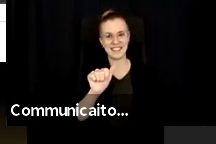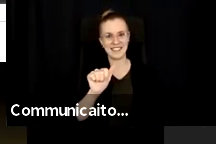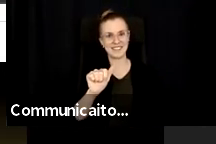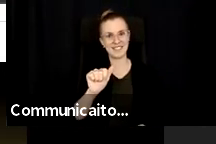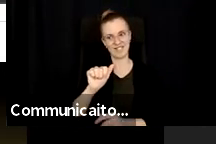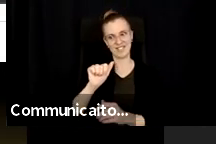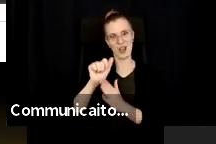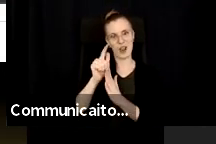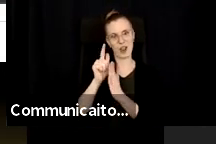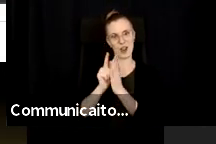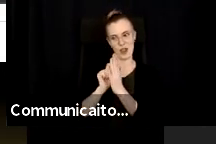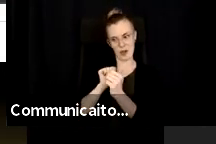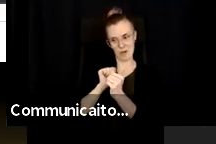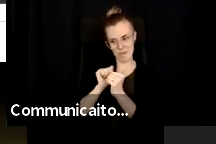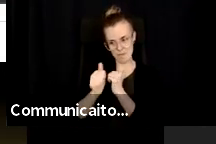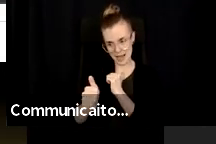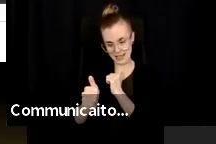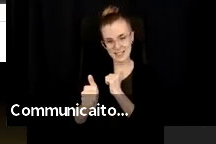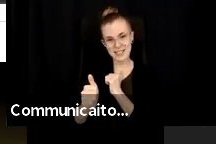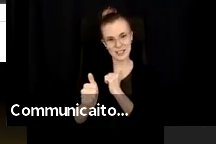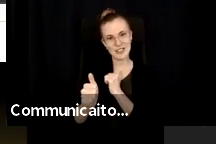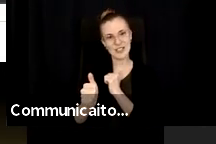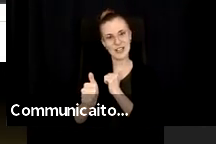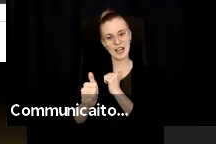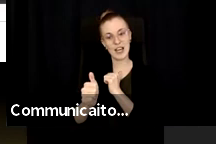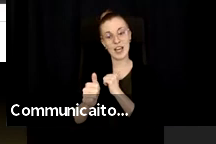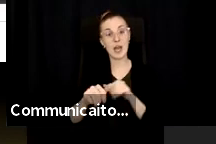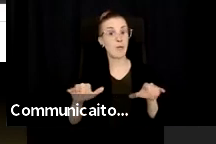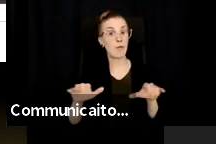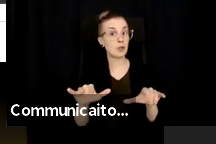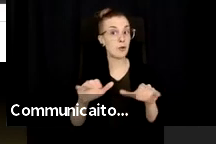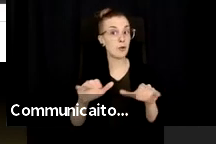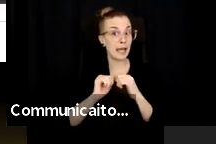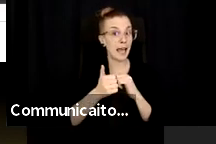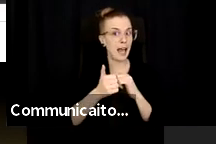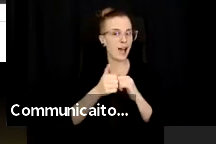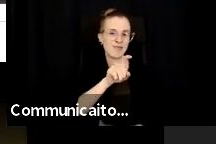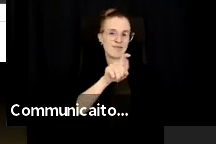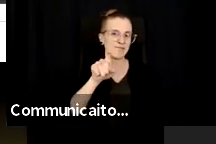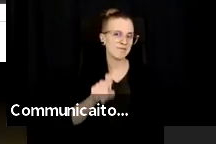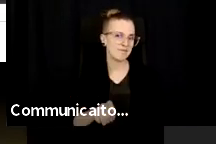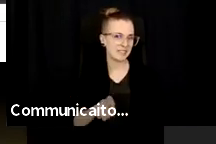passage, and we're doing it Texas style today.